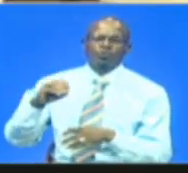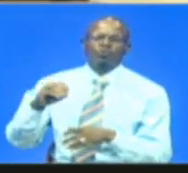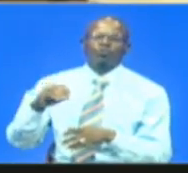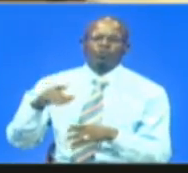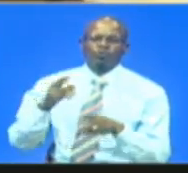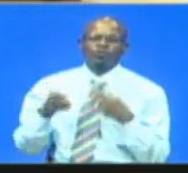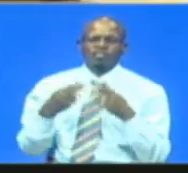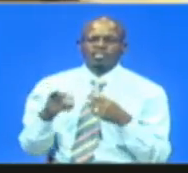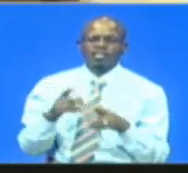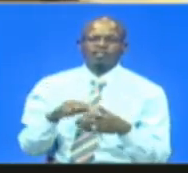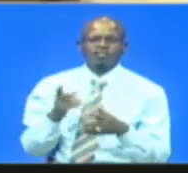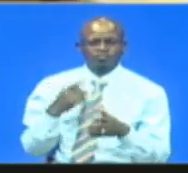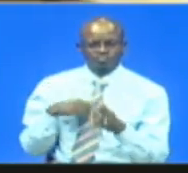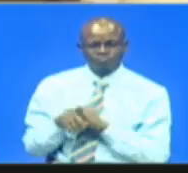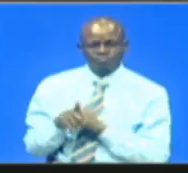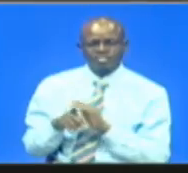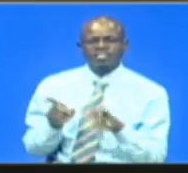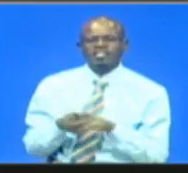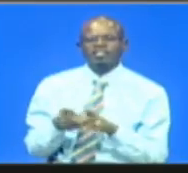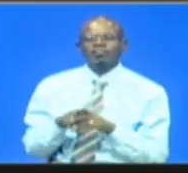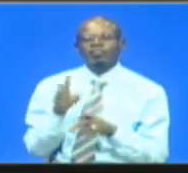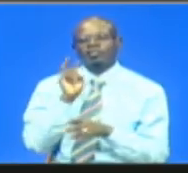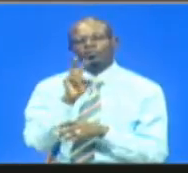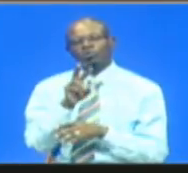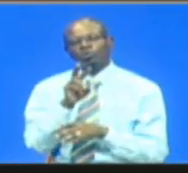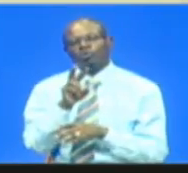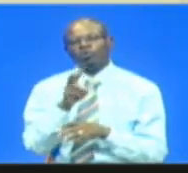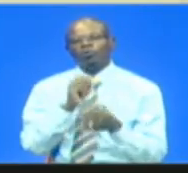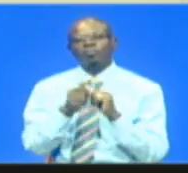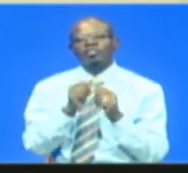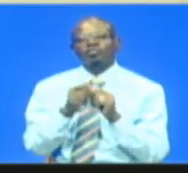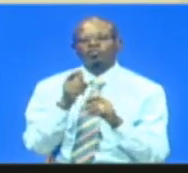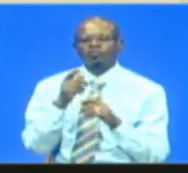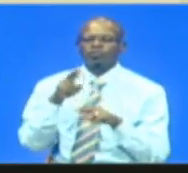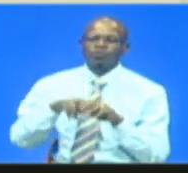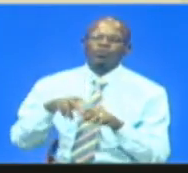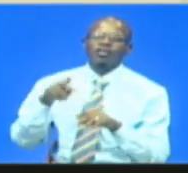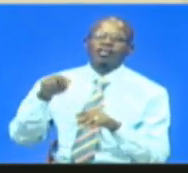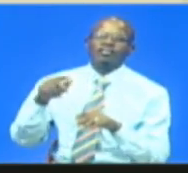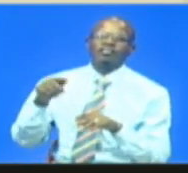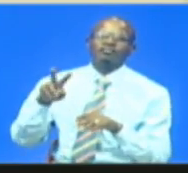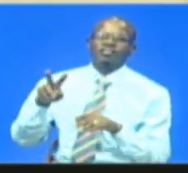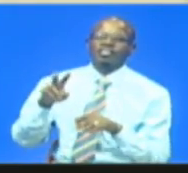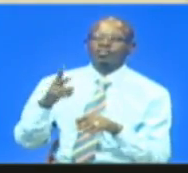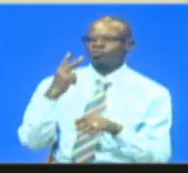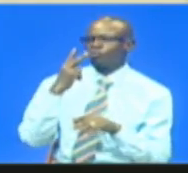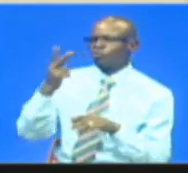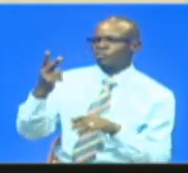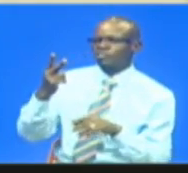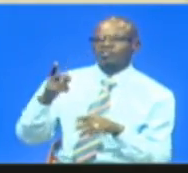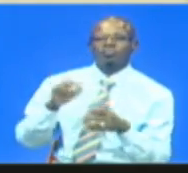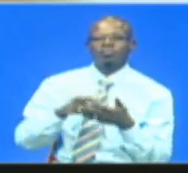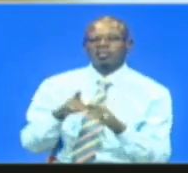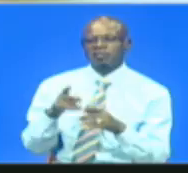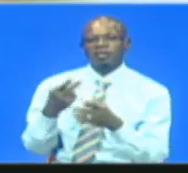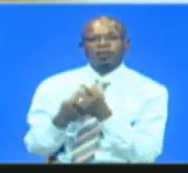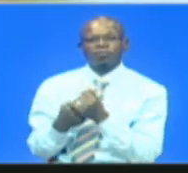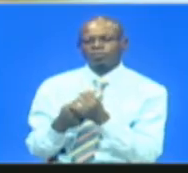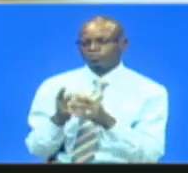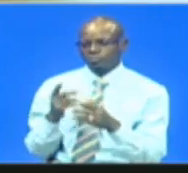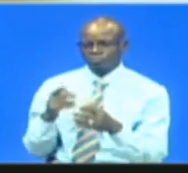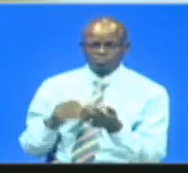thanks to NTV's Watch and Win promotion and Bonfire Adventures. The couple was flown from Nairobi to Mombasa, where they will